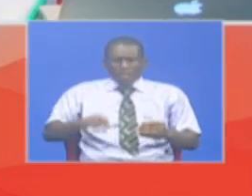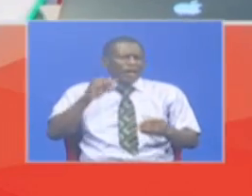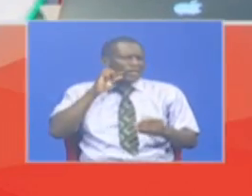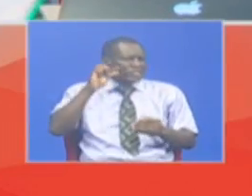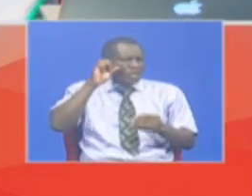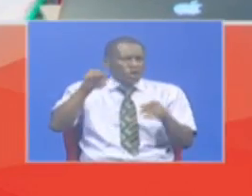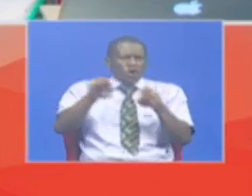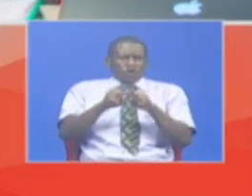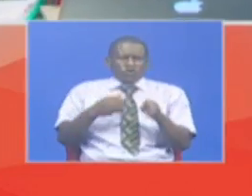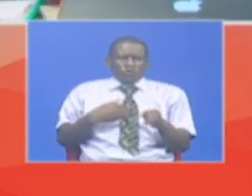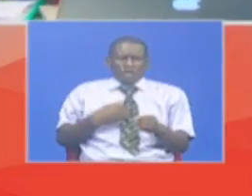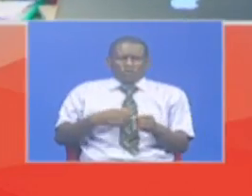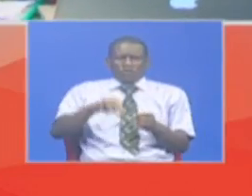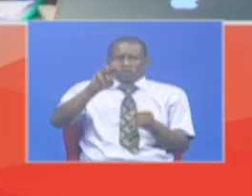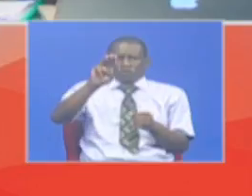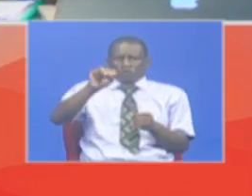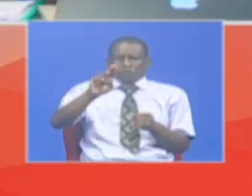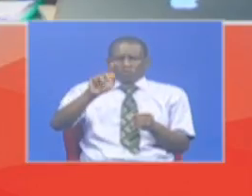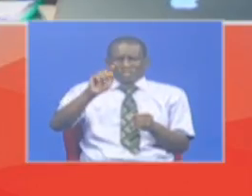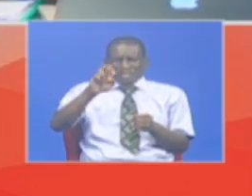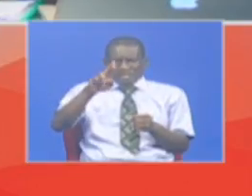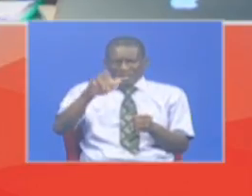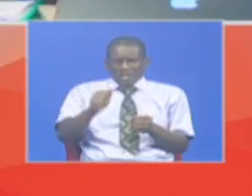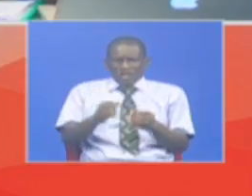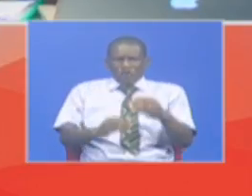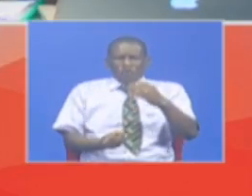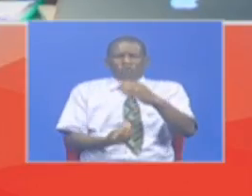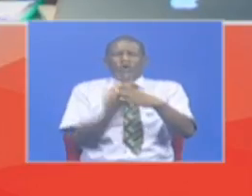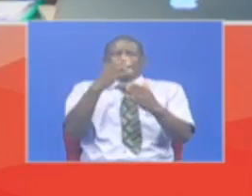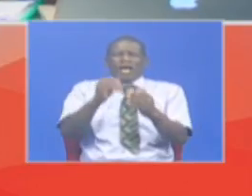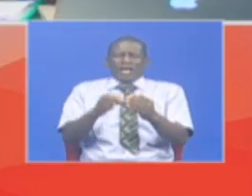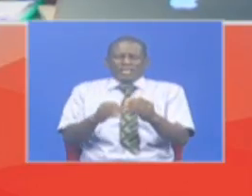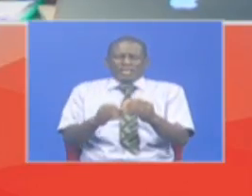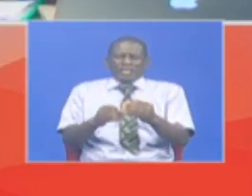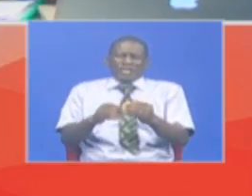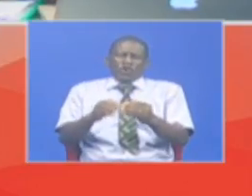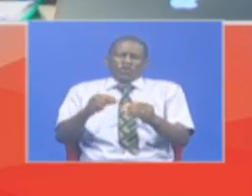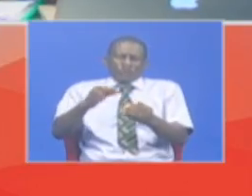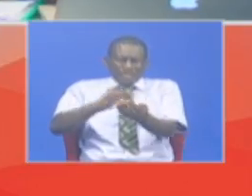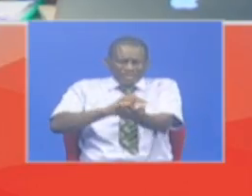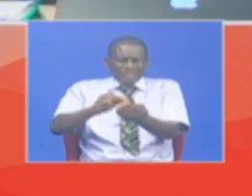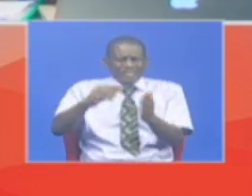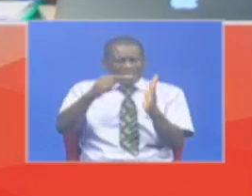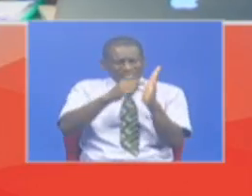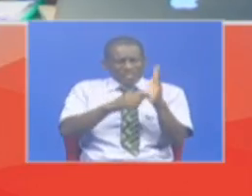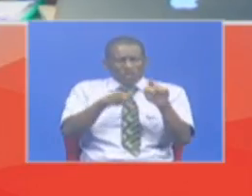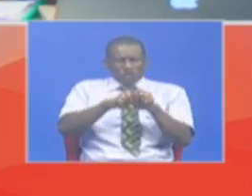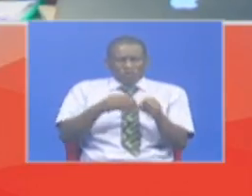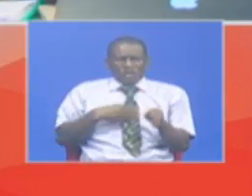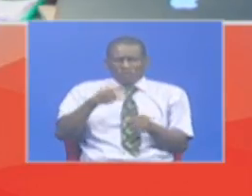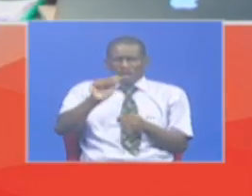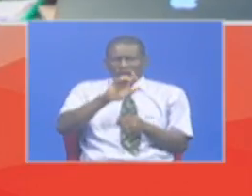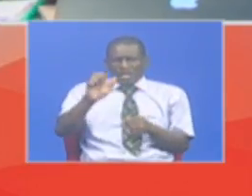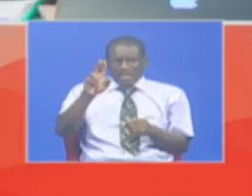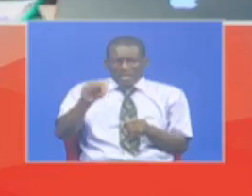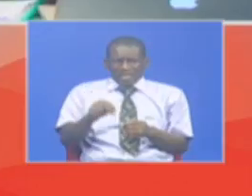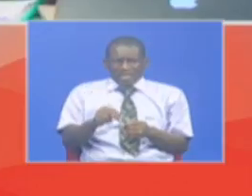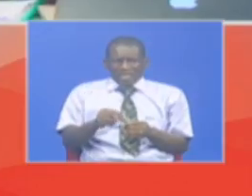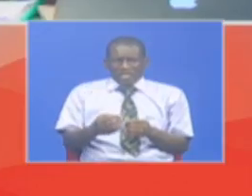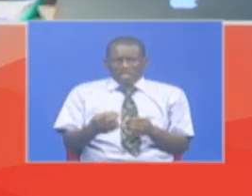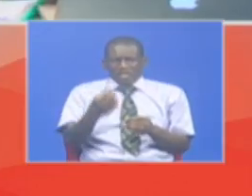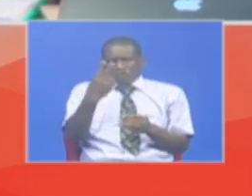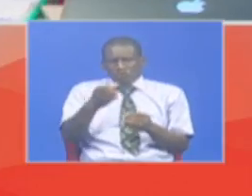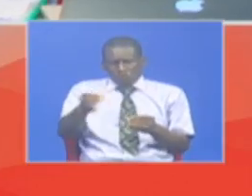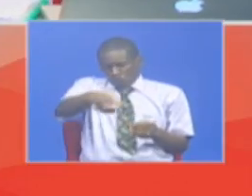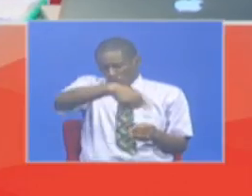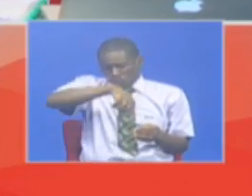we have Jacqueline Mutere, Founder and Director of Grace Agenda. Also, Alan Maleche. Just the two of us, we